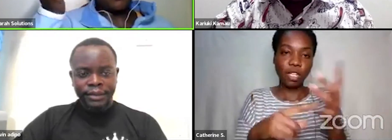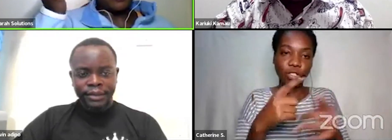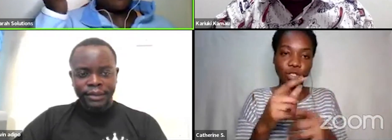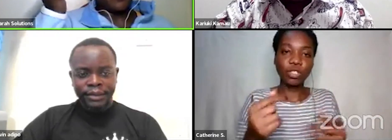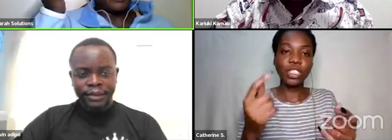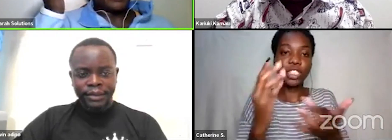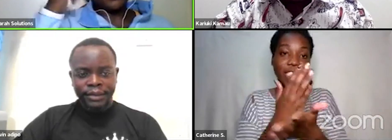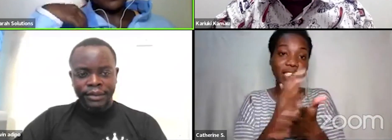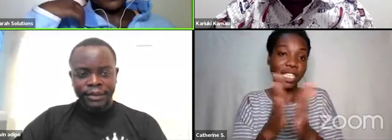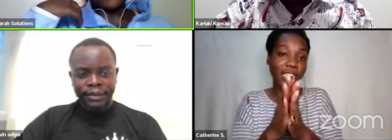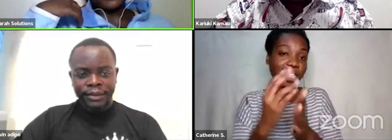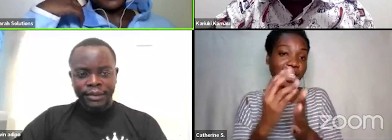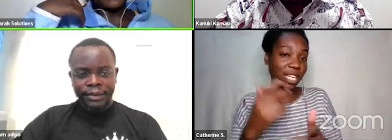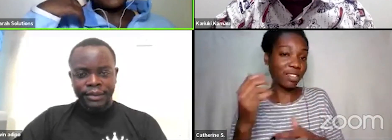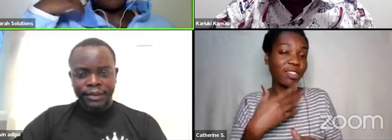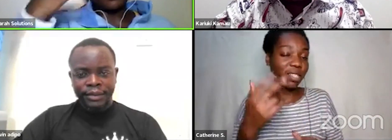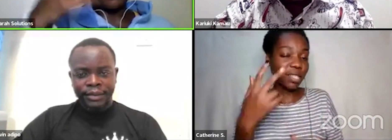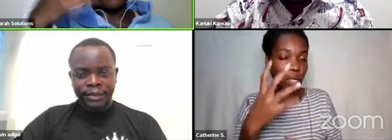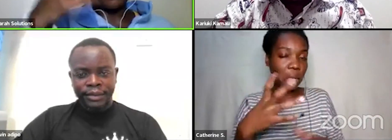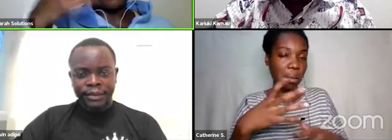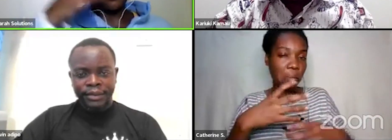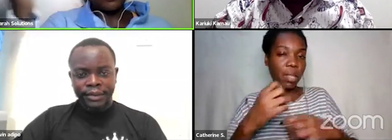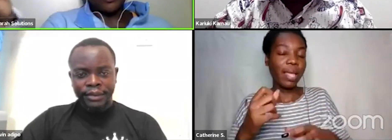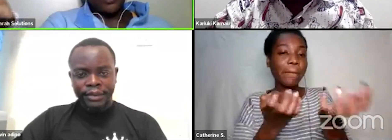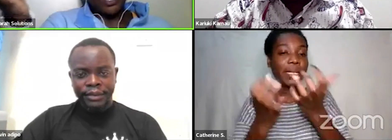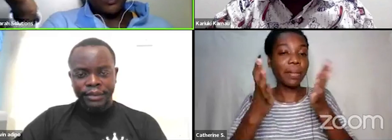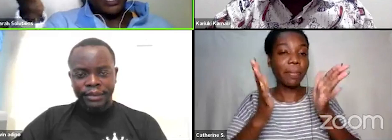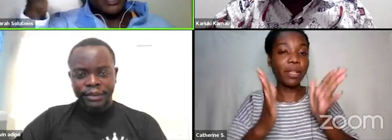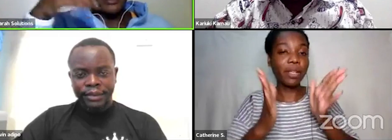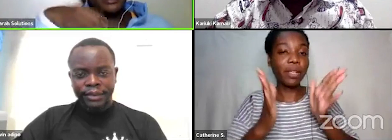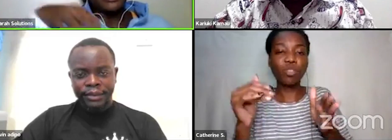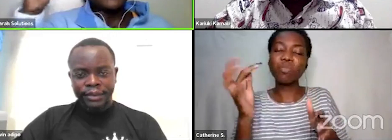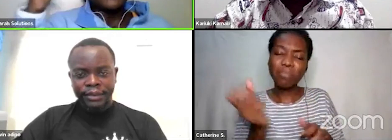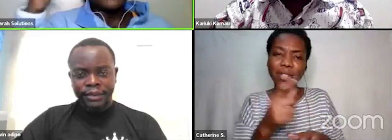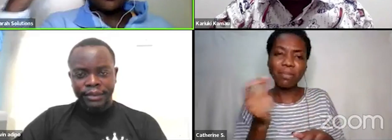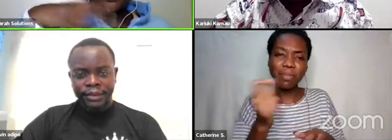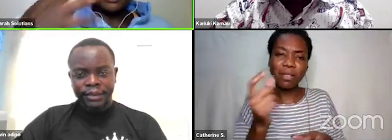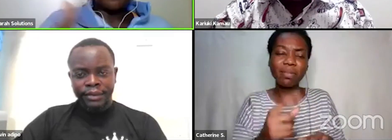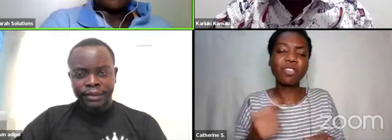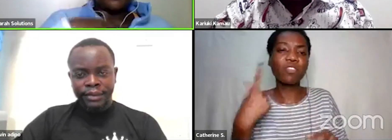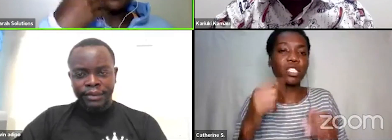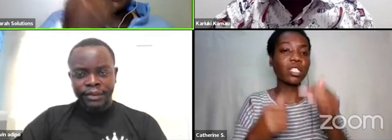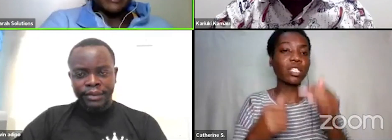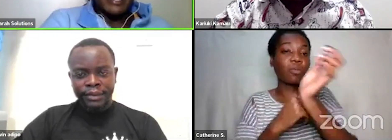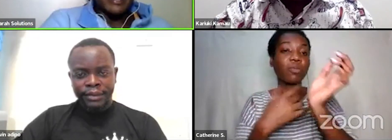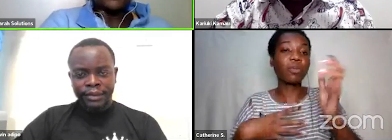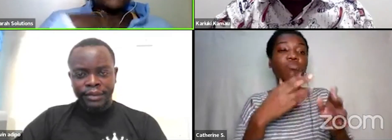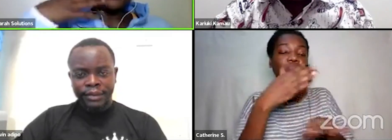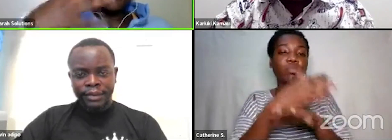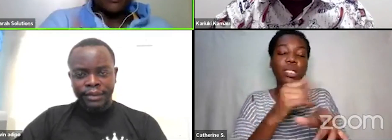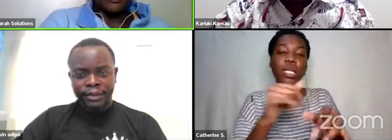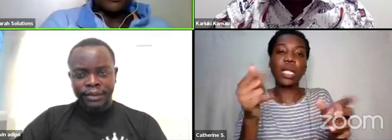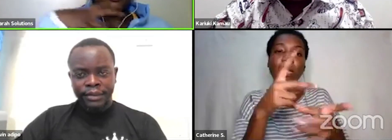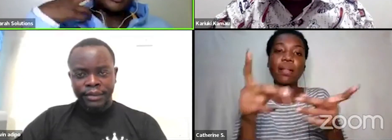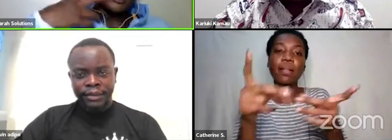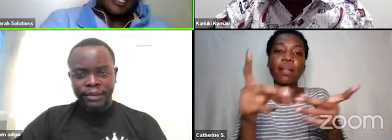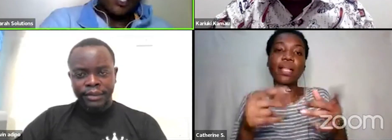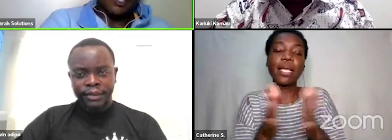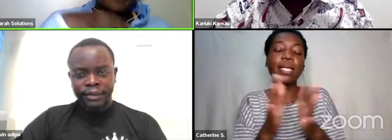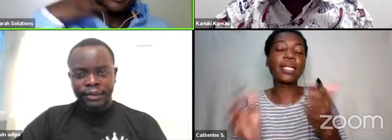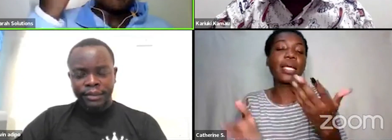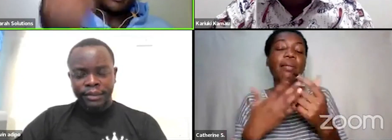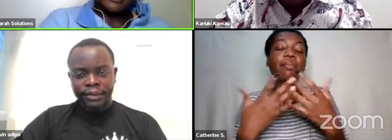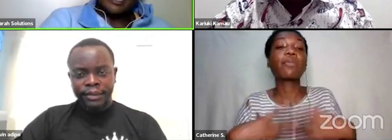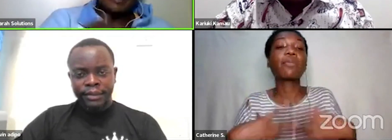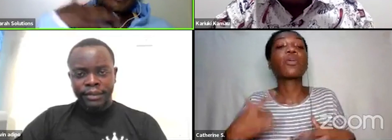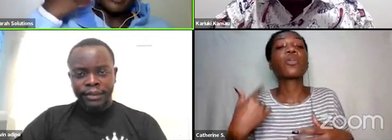an entrepreneur every month so that we can support people who are also crossing on the other side, and also help people who are in it to keep going, to just